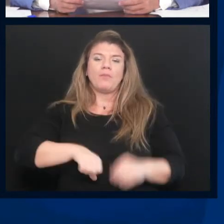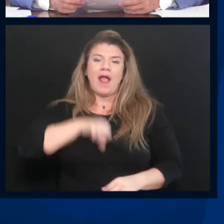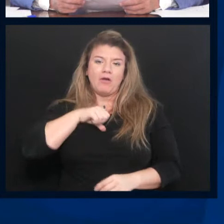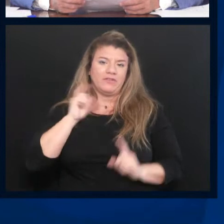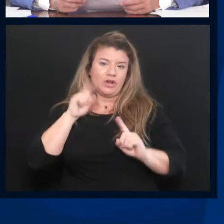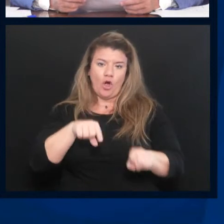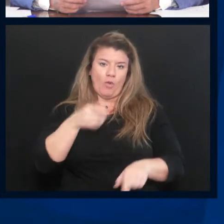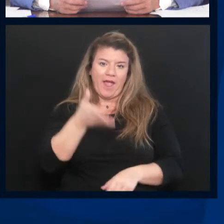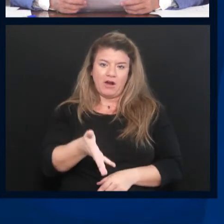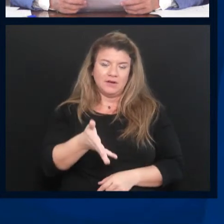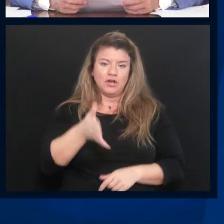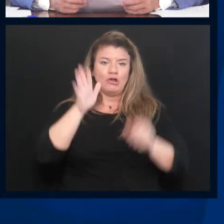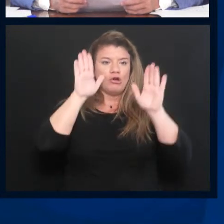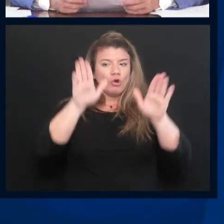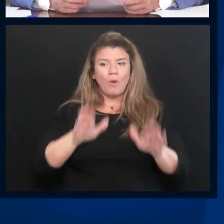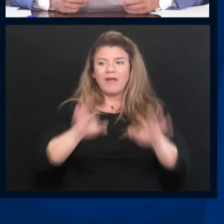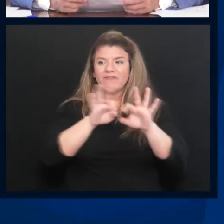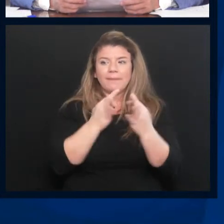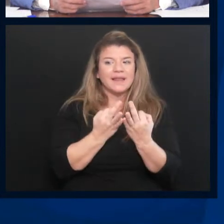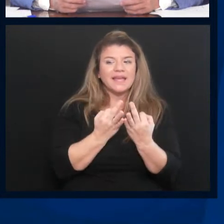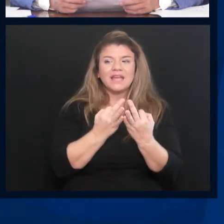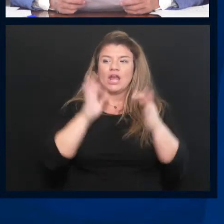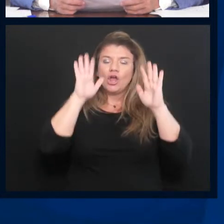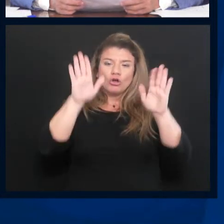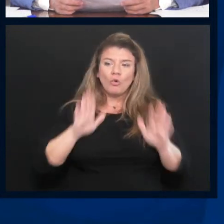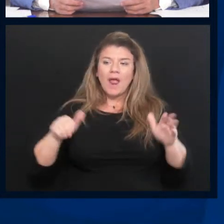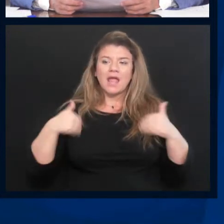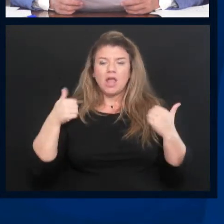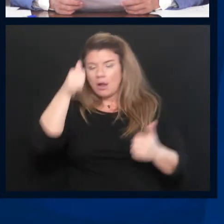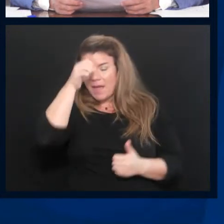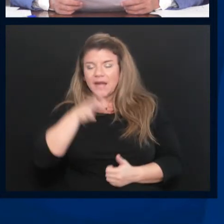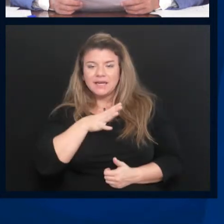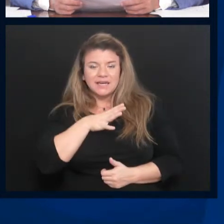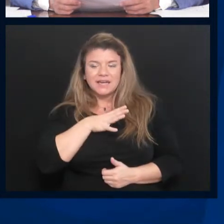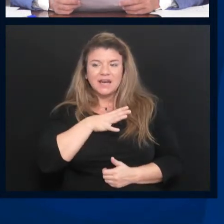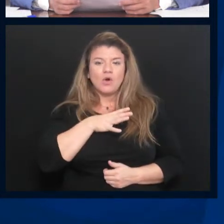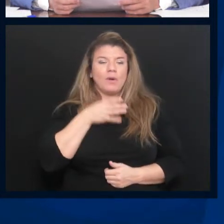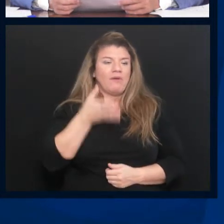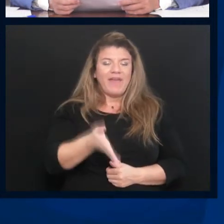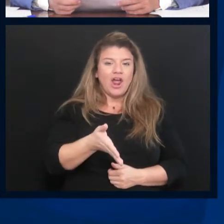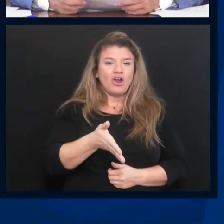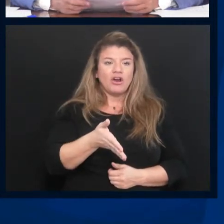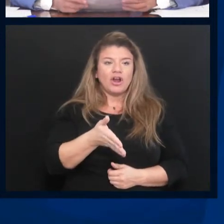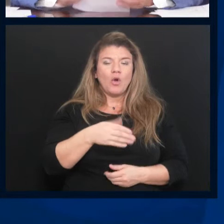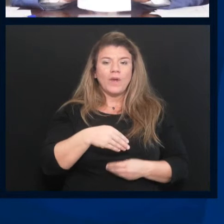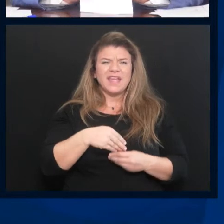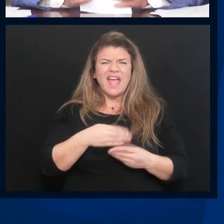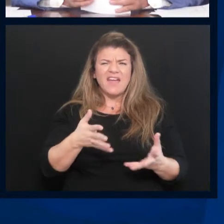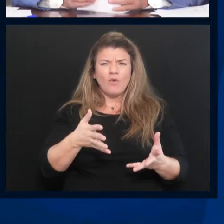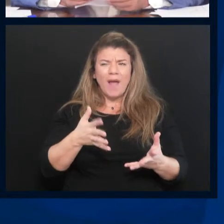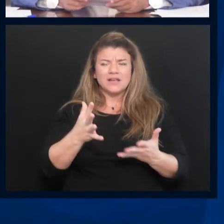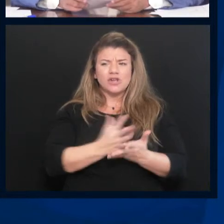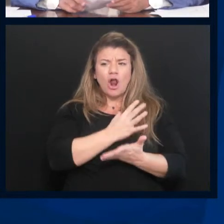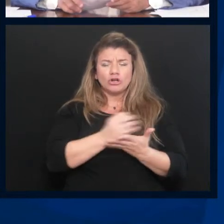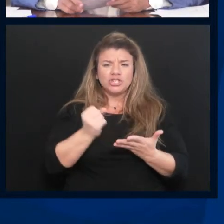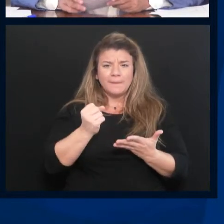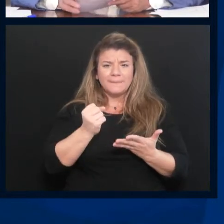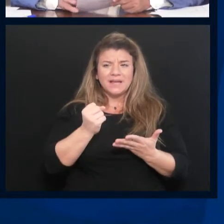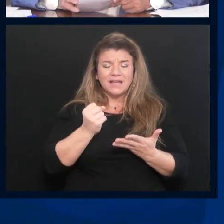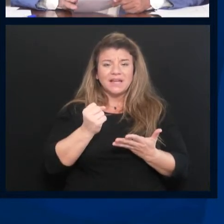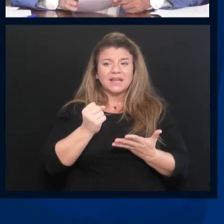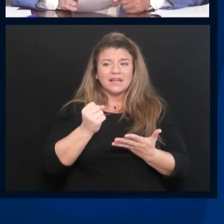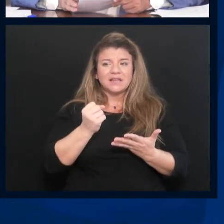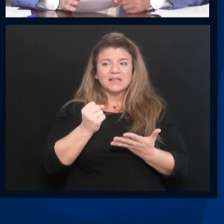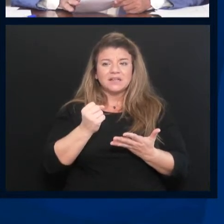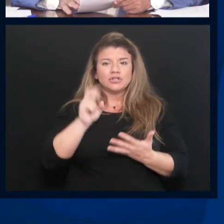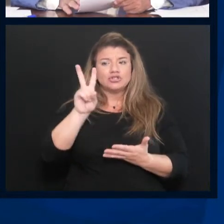there. Just a great family, great young man, and we were there and gave away, I think, a scholarship,